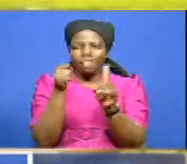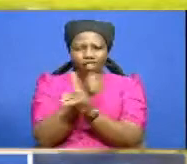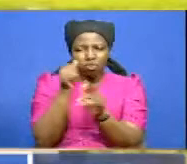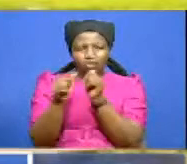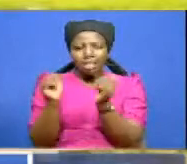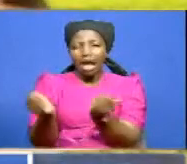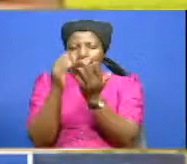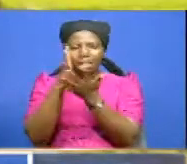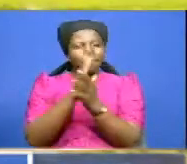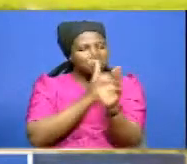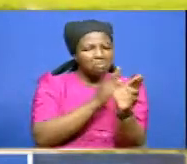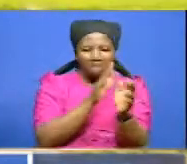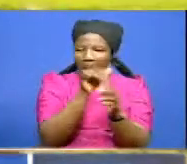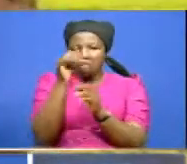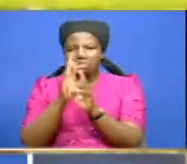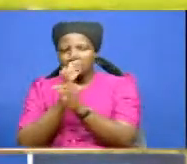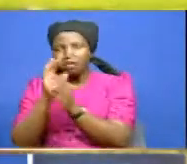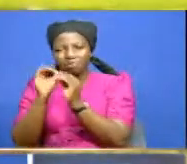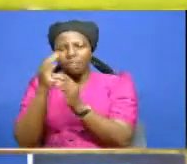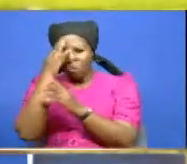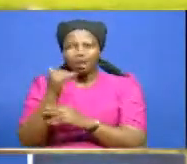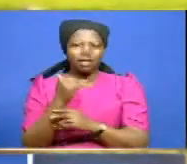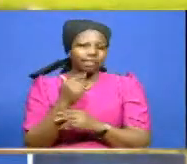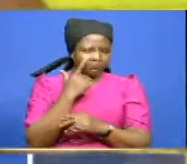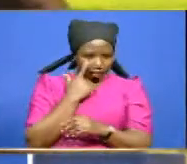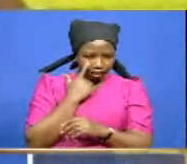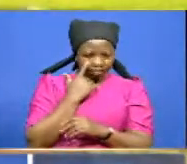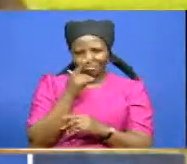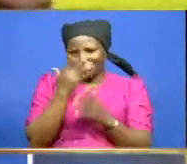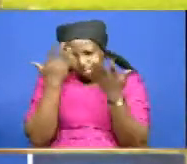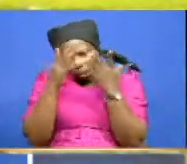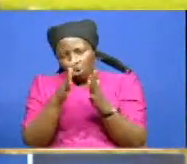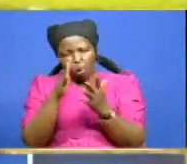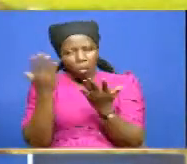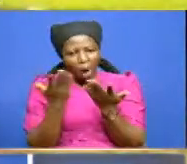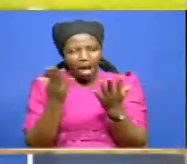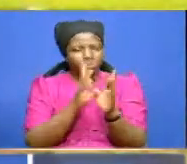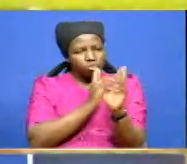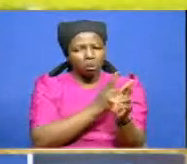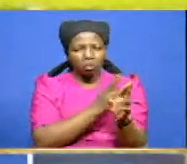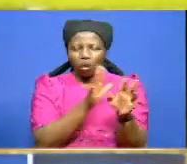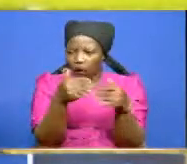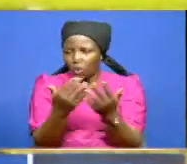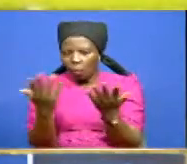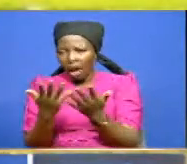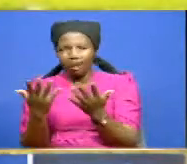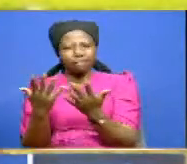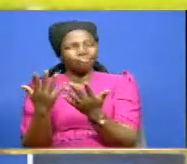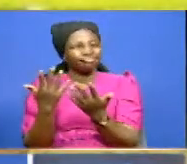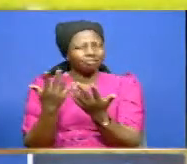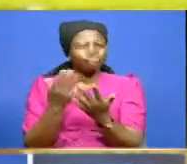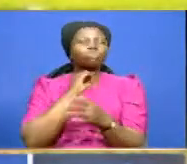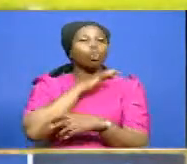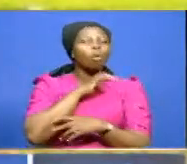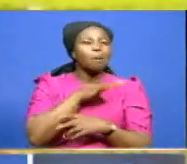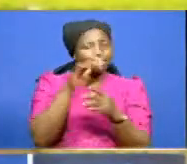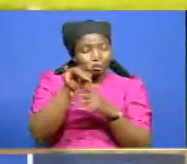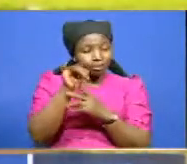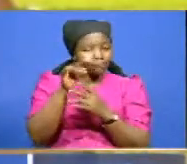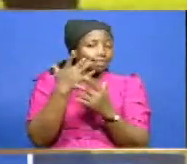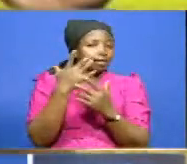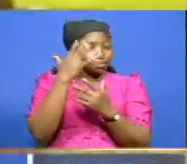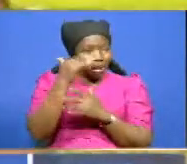are reported, yes, some are not reported because they still do not know where to channel their grievances or where to report. So those are the